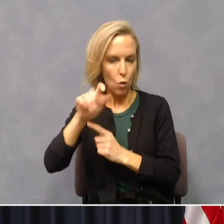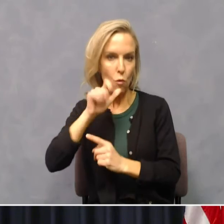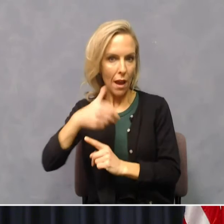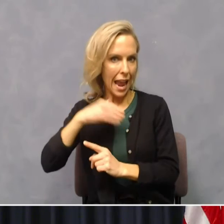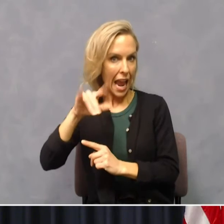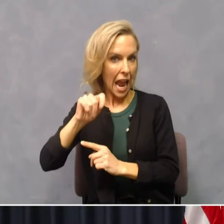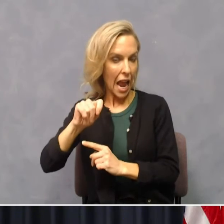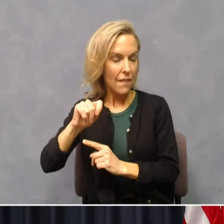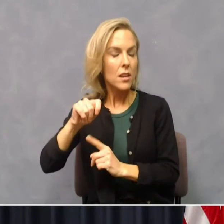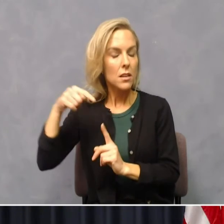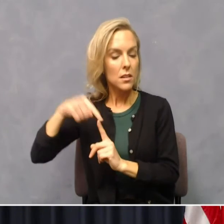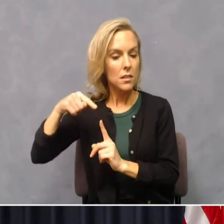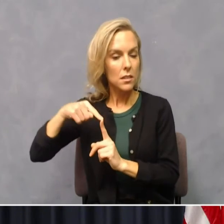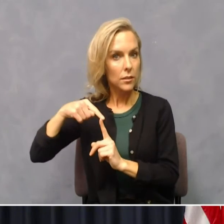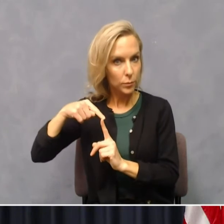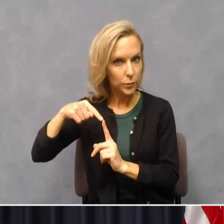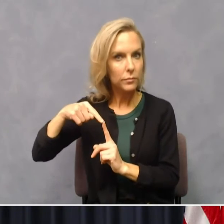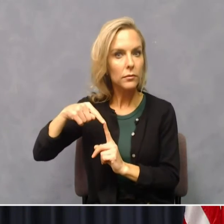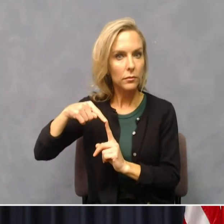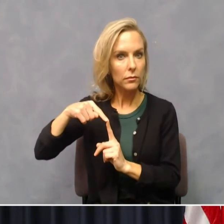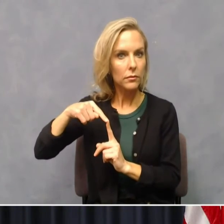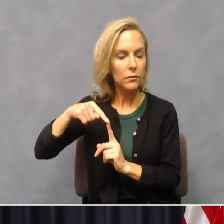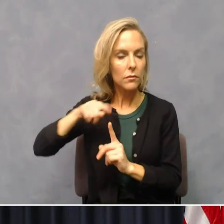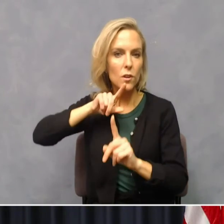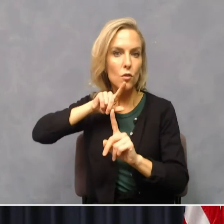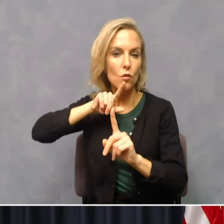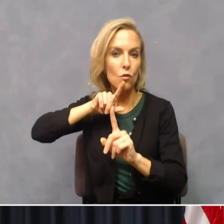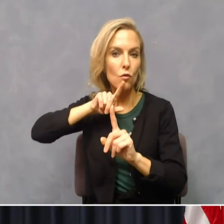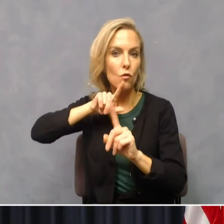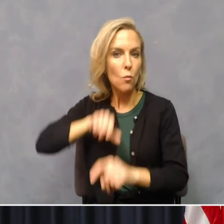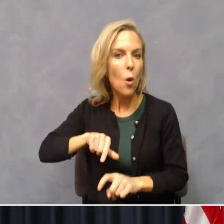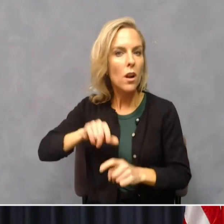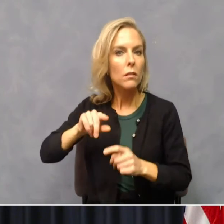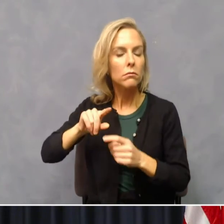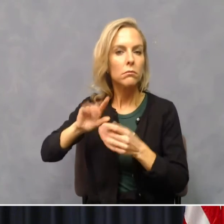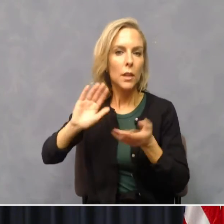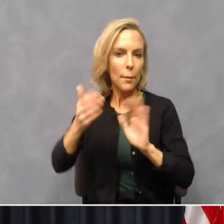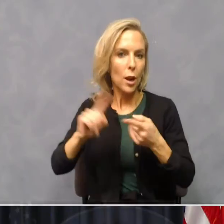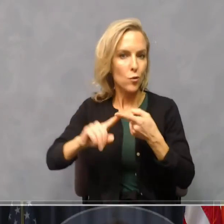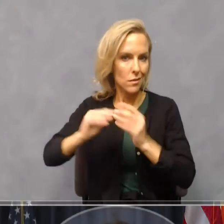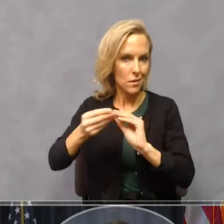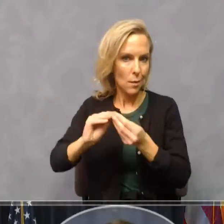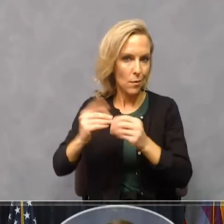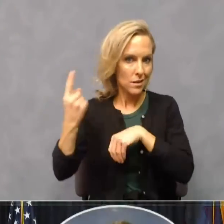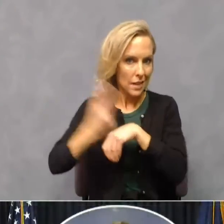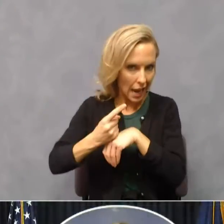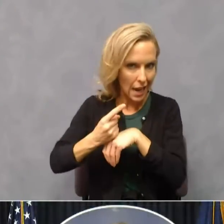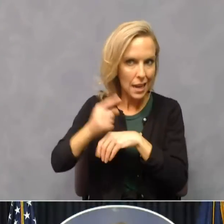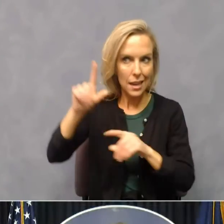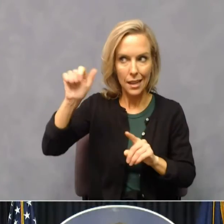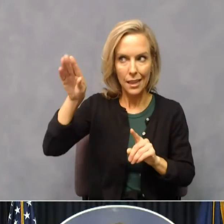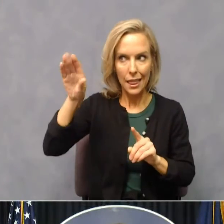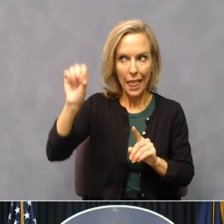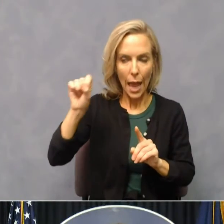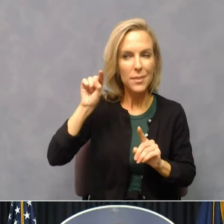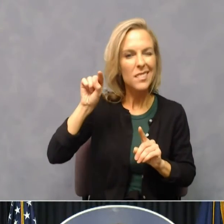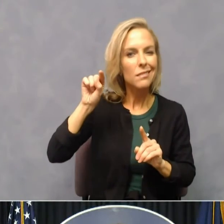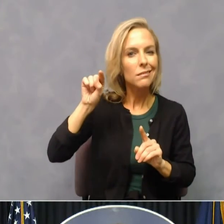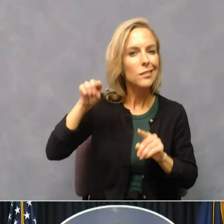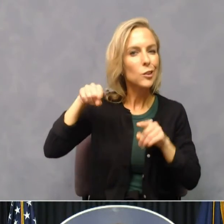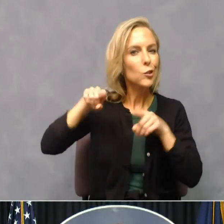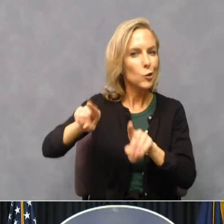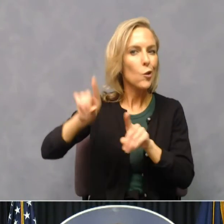by the reporting and the number of days that labs may have been